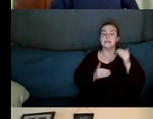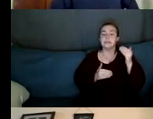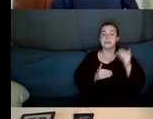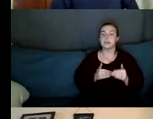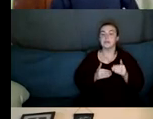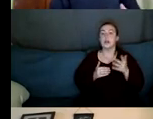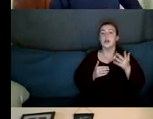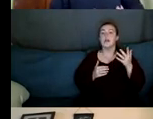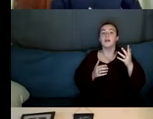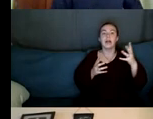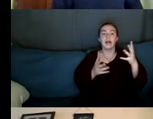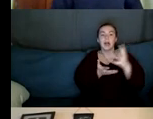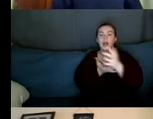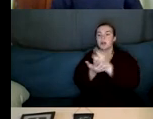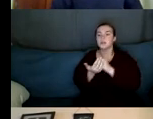info.